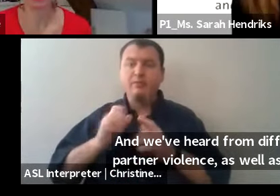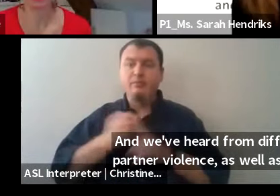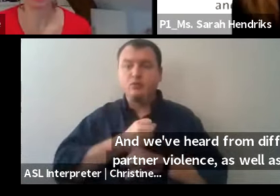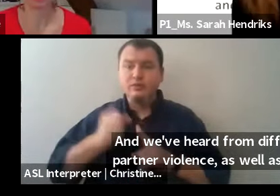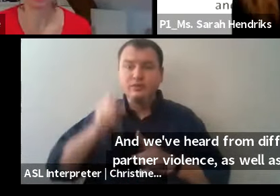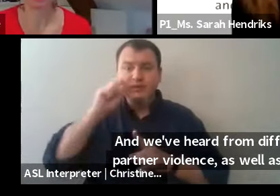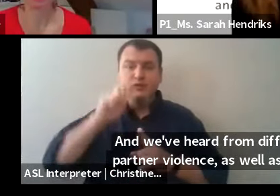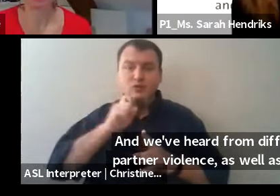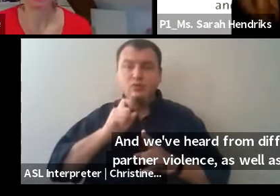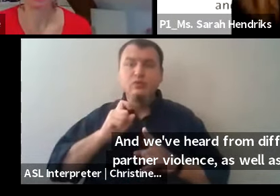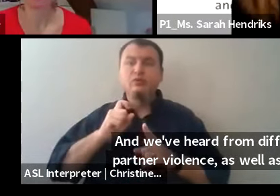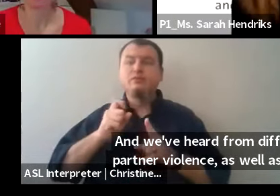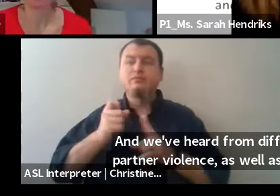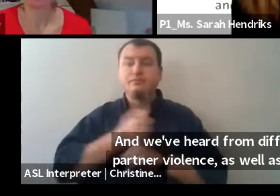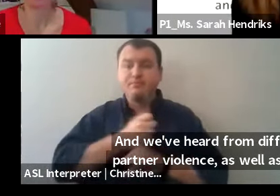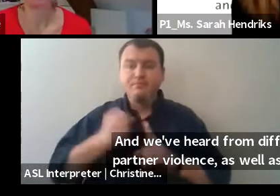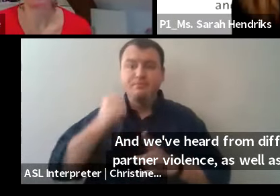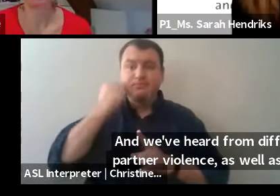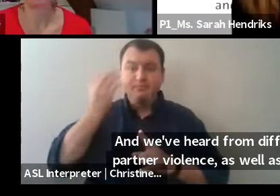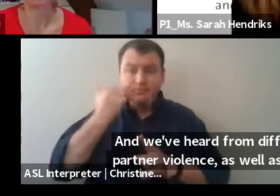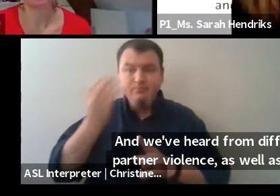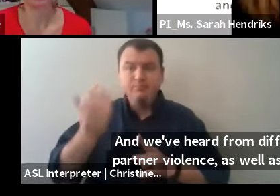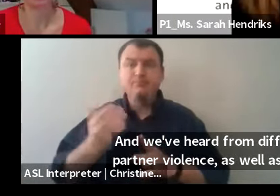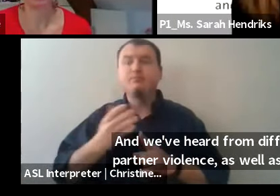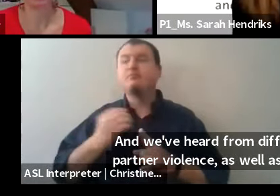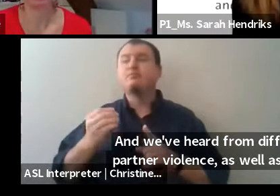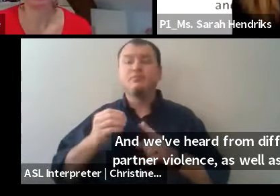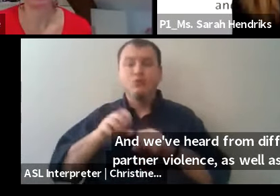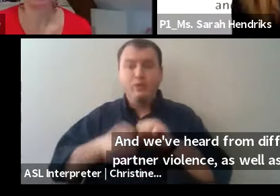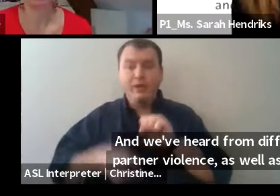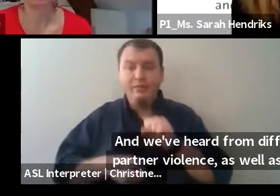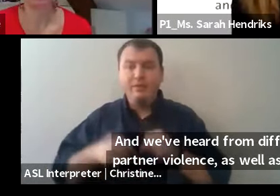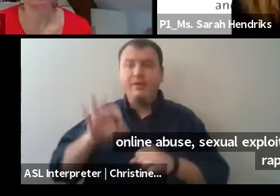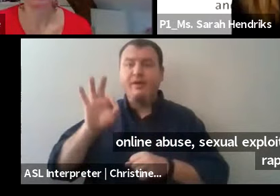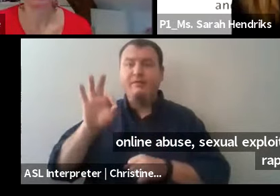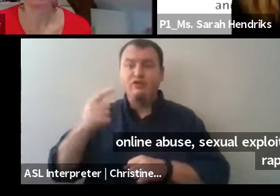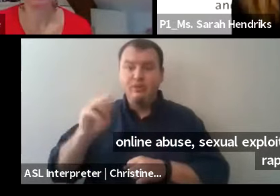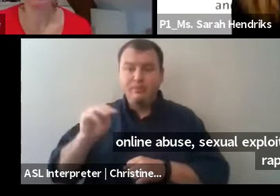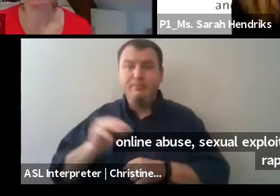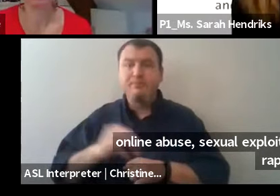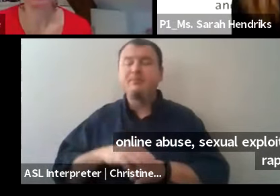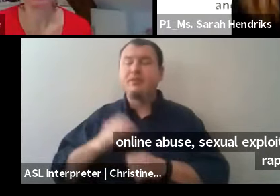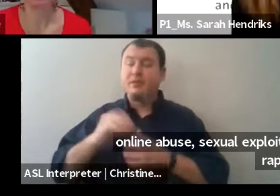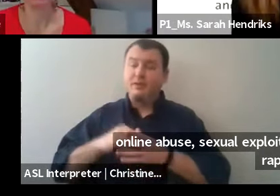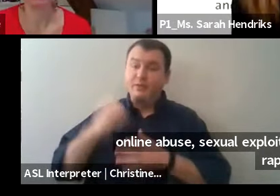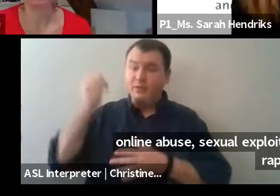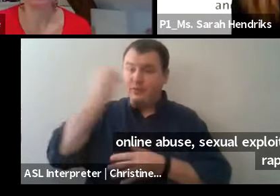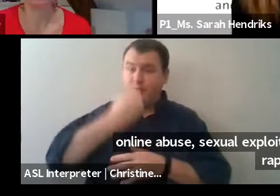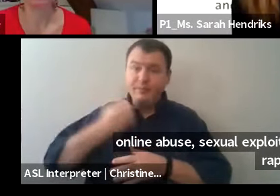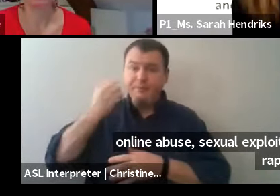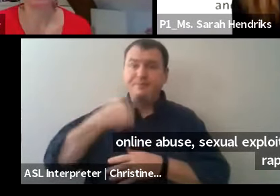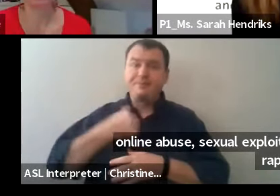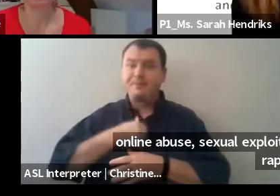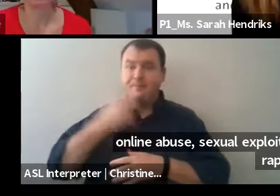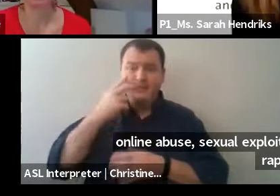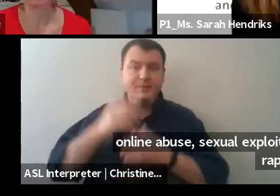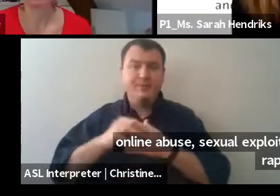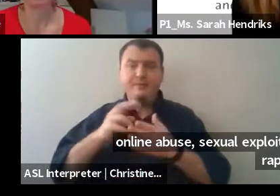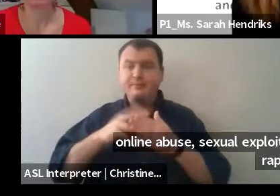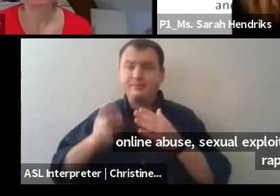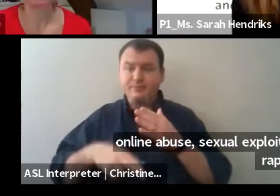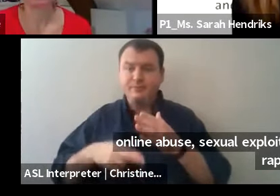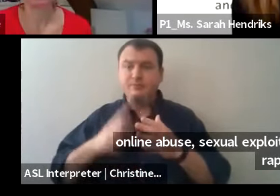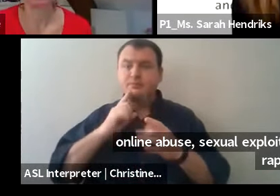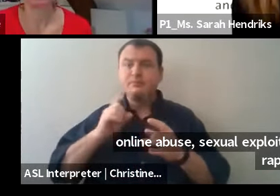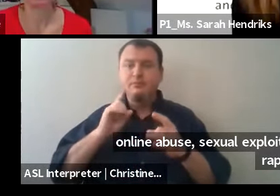and prostitution, incest, rape, FGM. In Europe, what we've seen as a result of the crisis is a